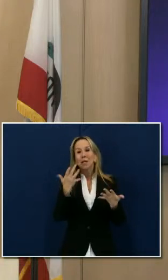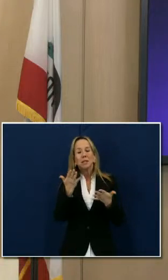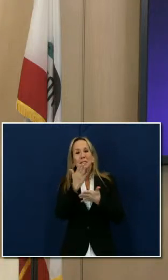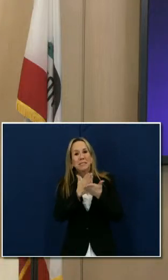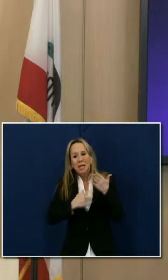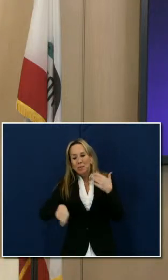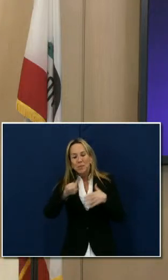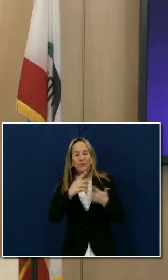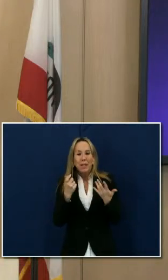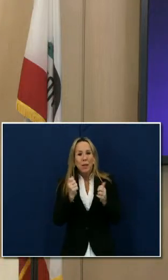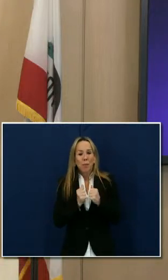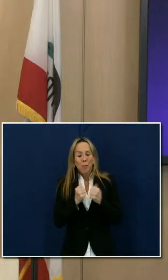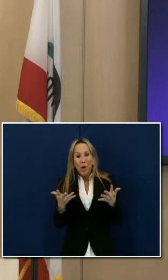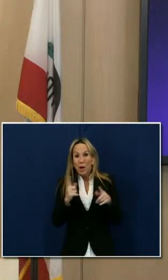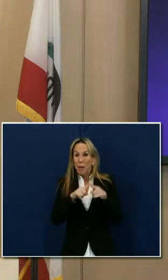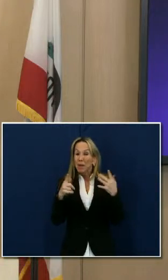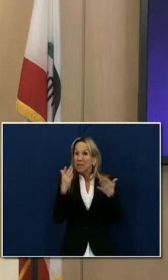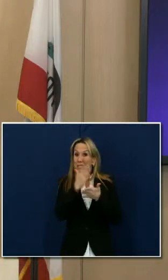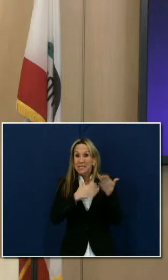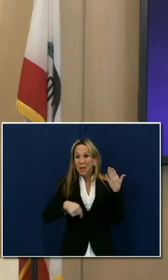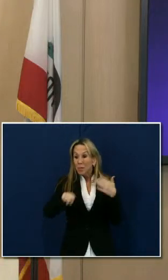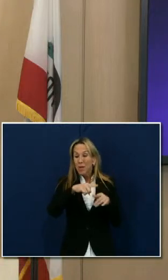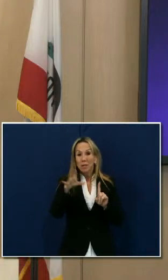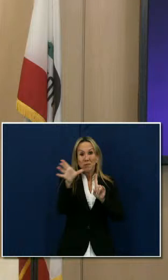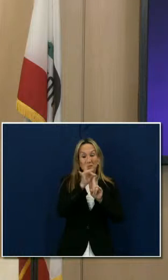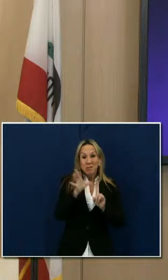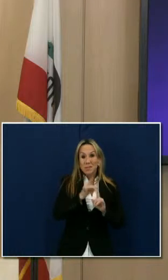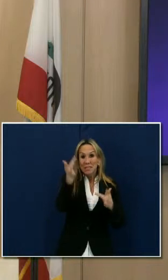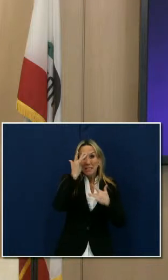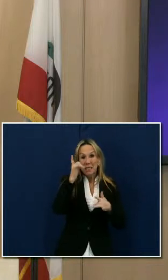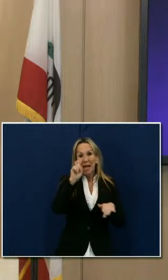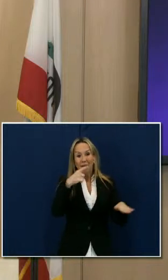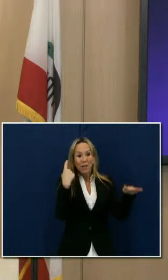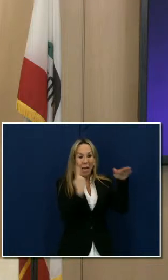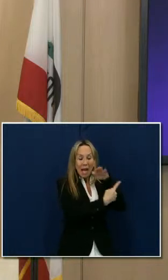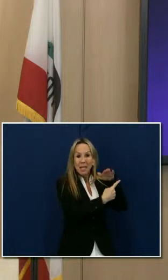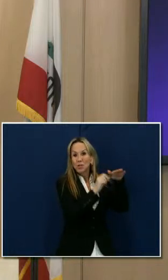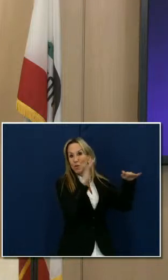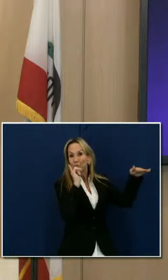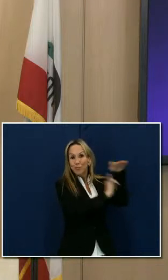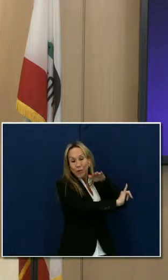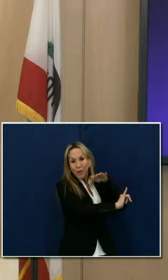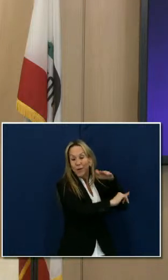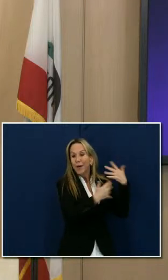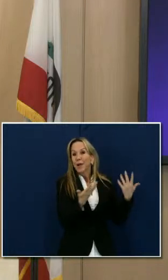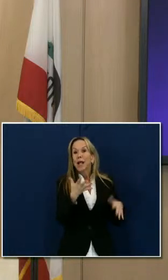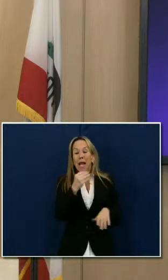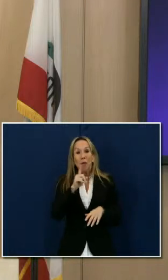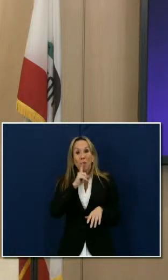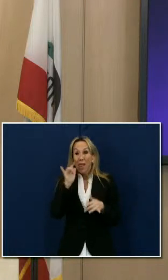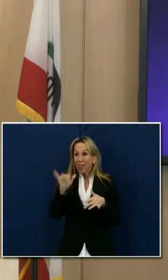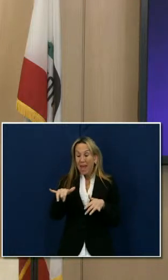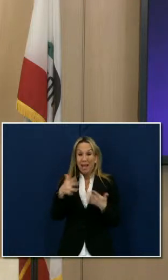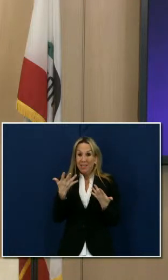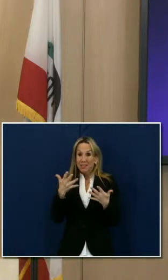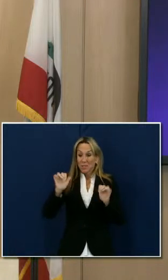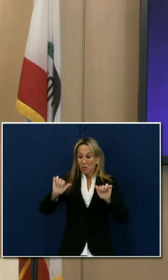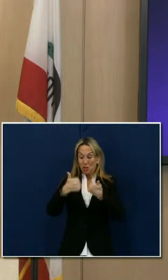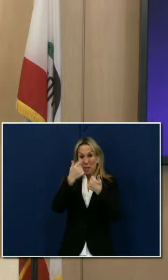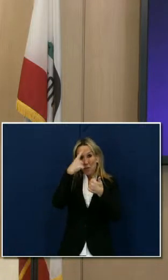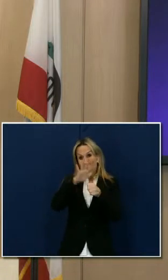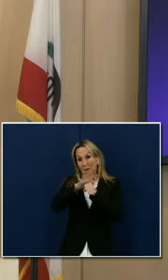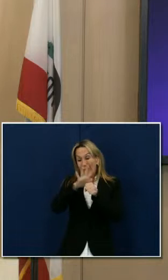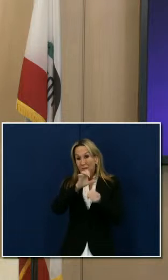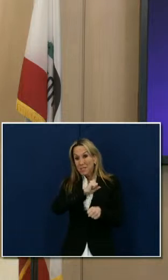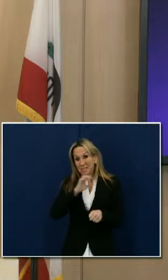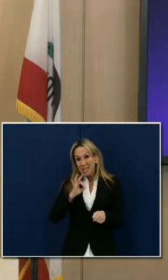is some healthcare workers getting infected themselves and having to isolate or quarantine. The staffing challenges are real, and it could mean that we may